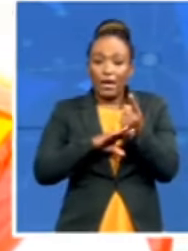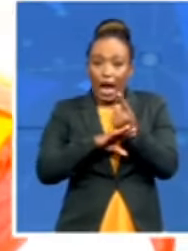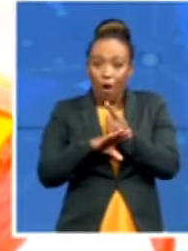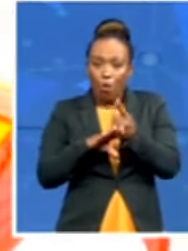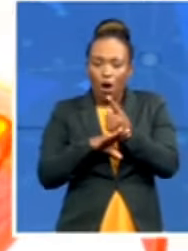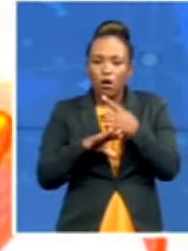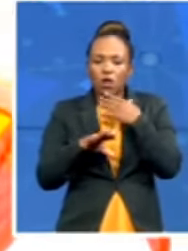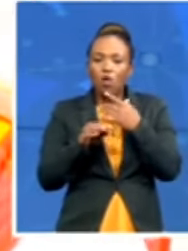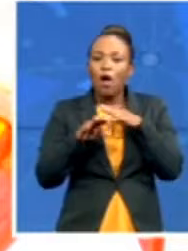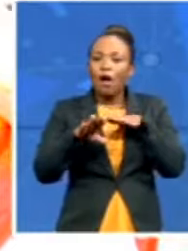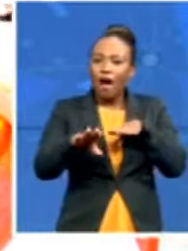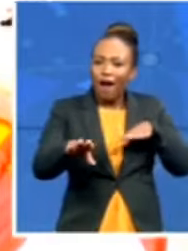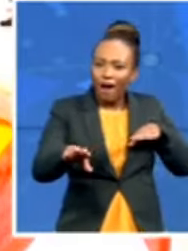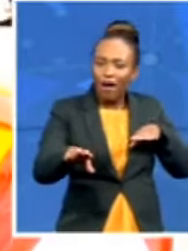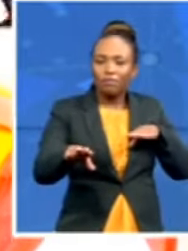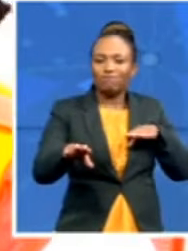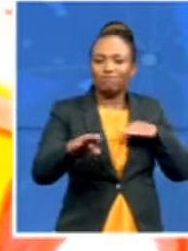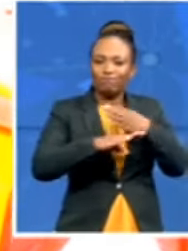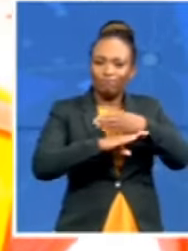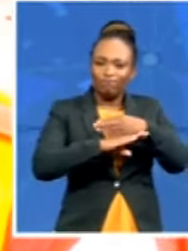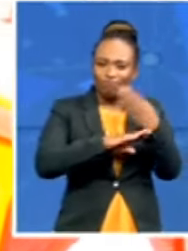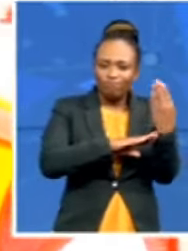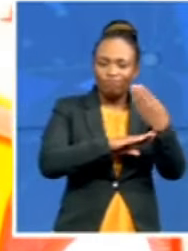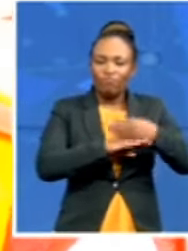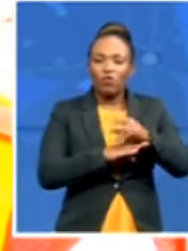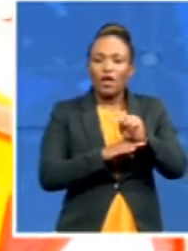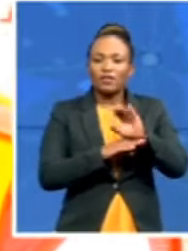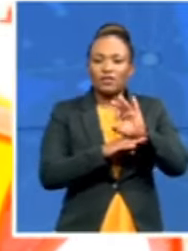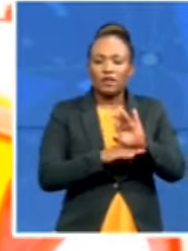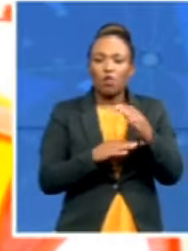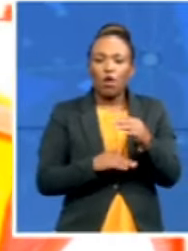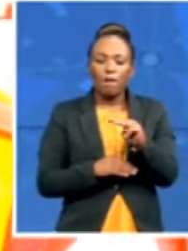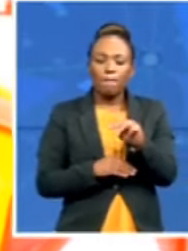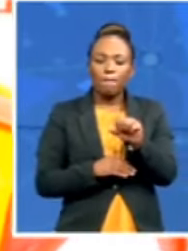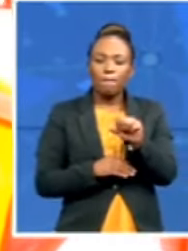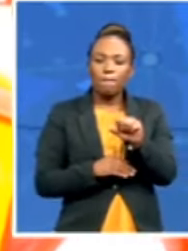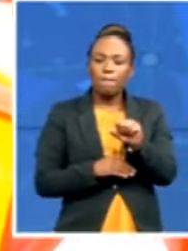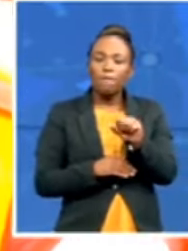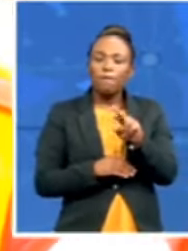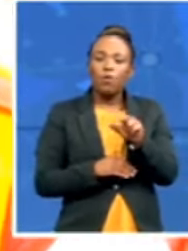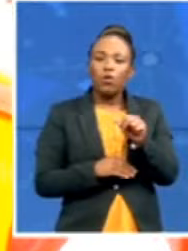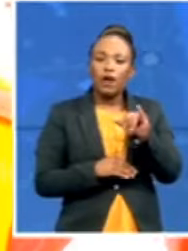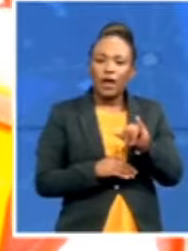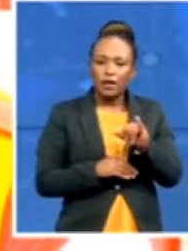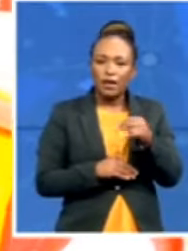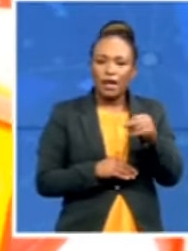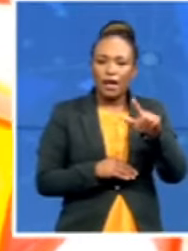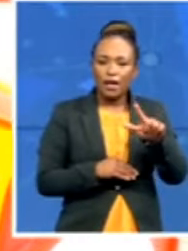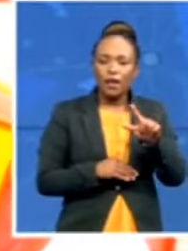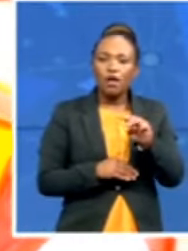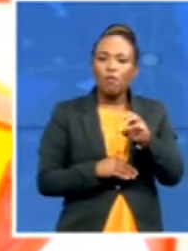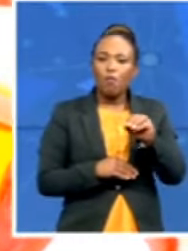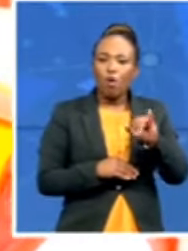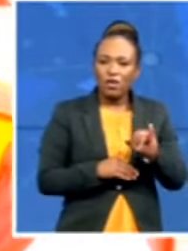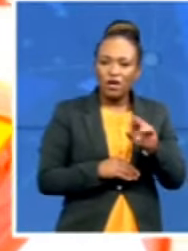especially on the entry here in Mariannhill, Moi River, going up to Free State and Mpumalanga, and ultimately Gauteng